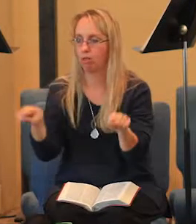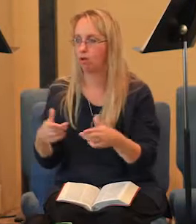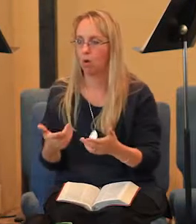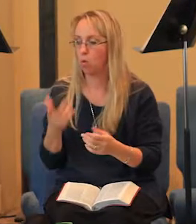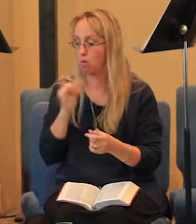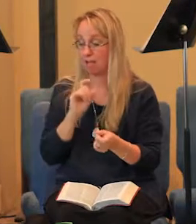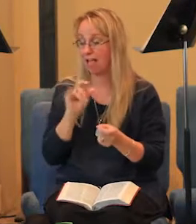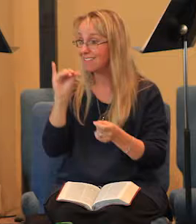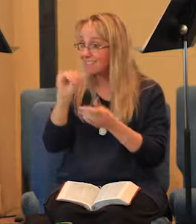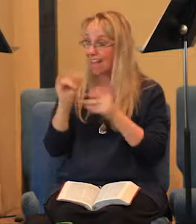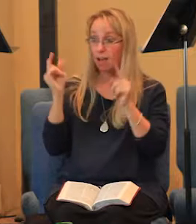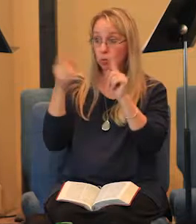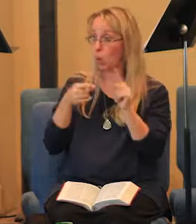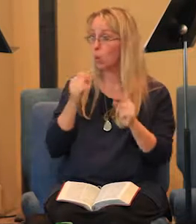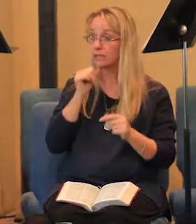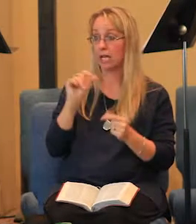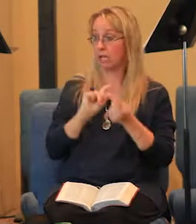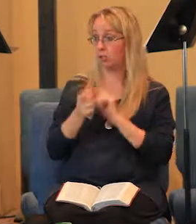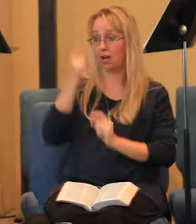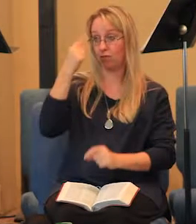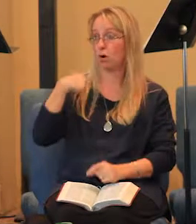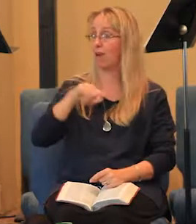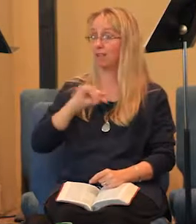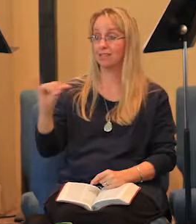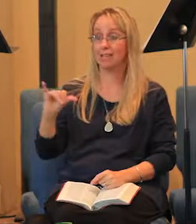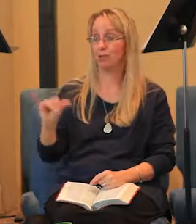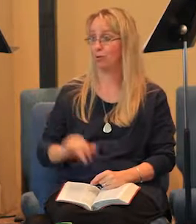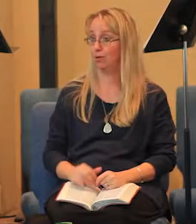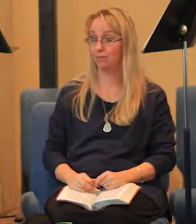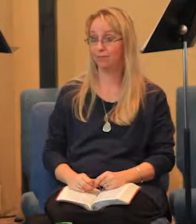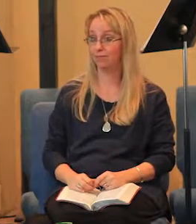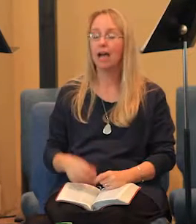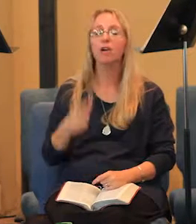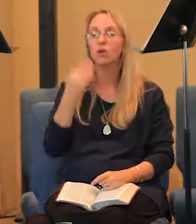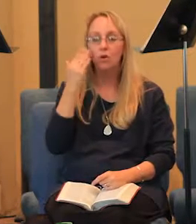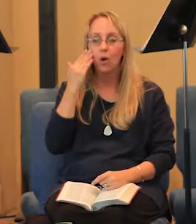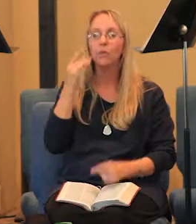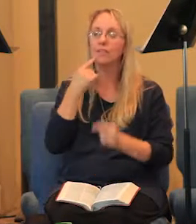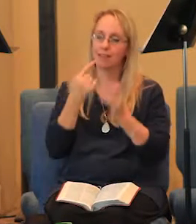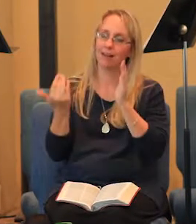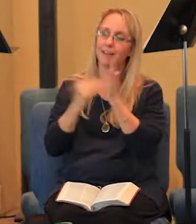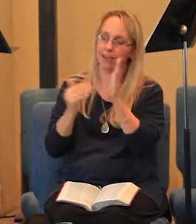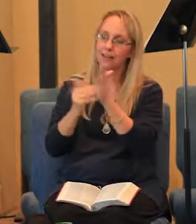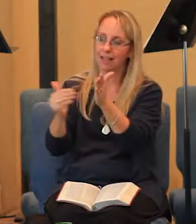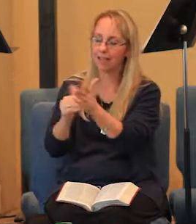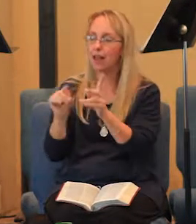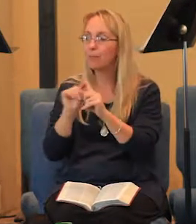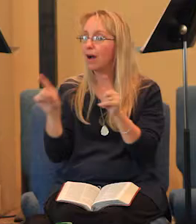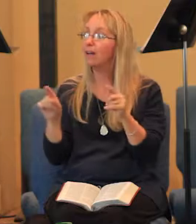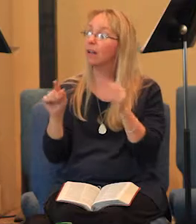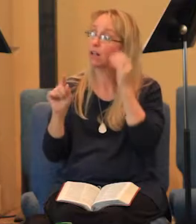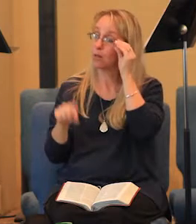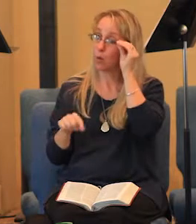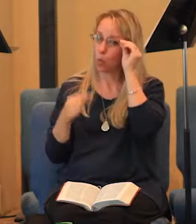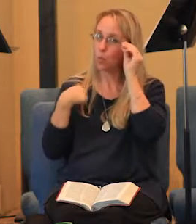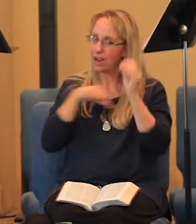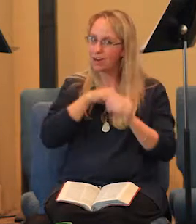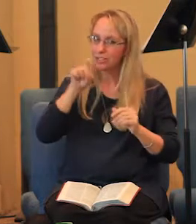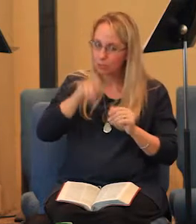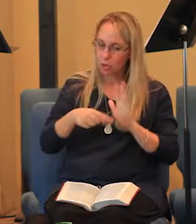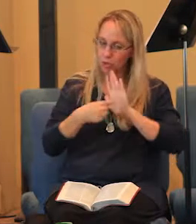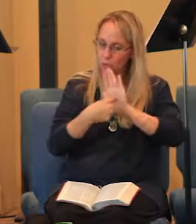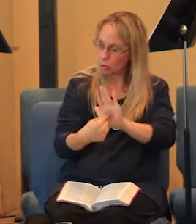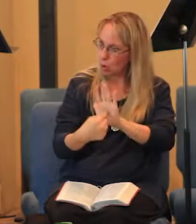that mission hasn't changed for us. I know we say this week after week, but our mission is to be Jesus to